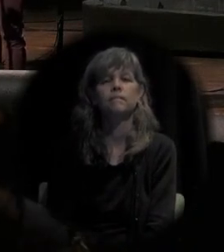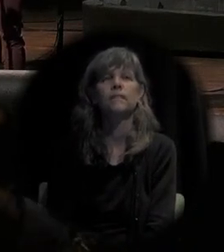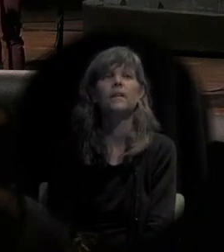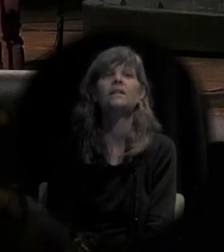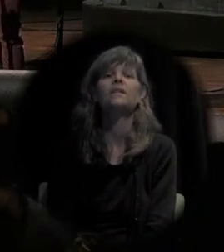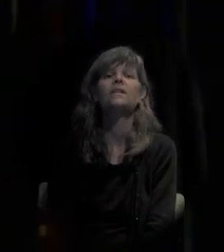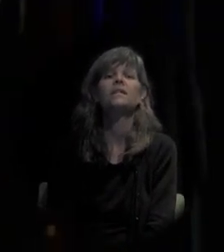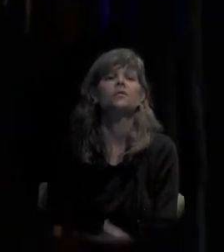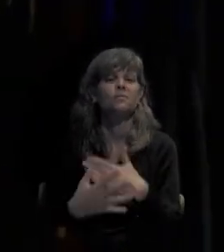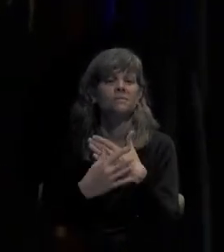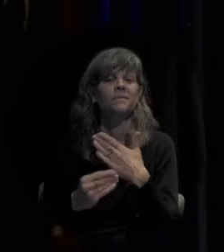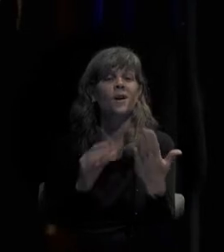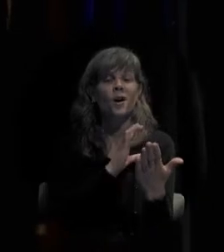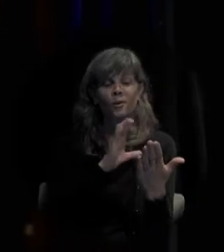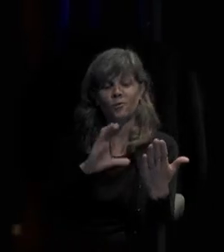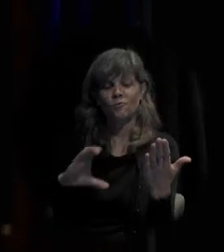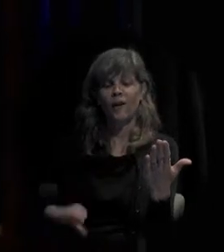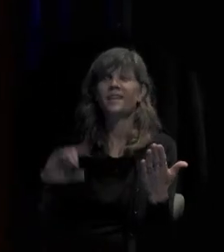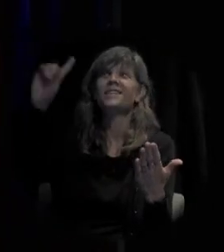Christ